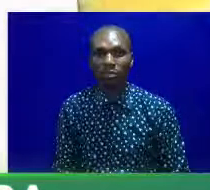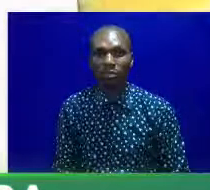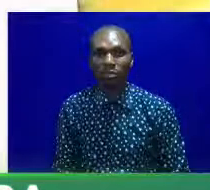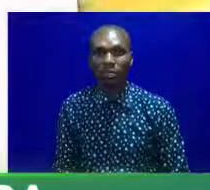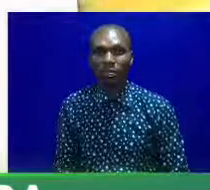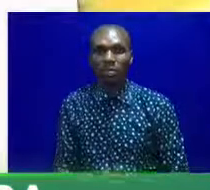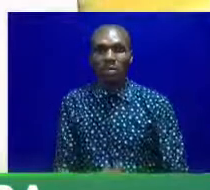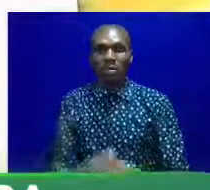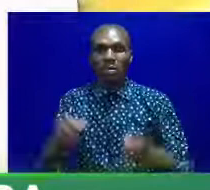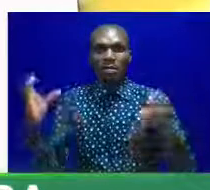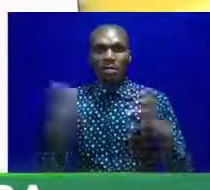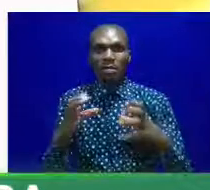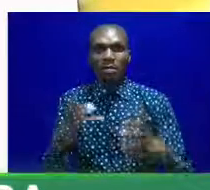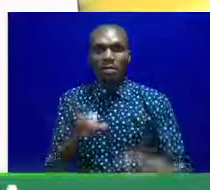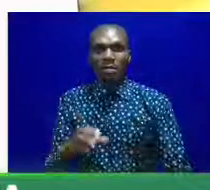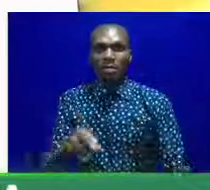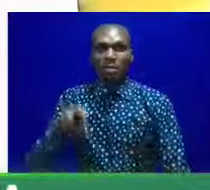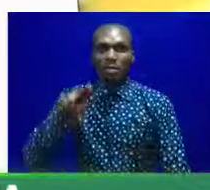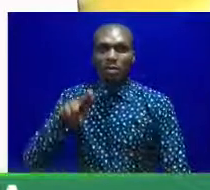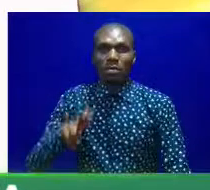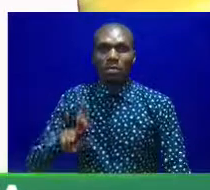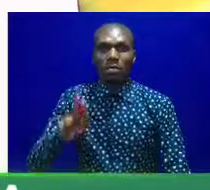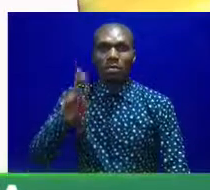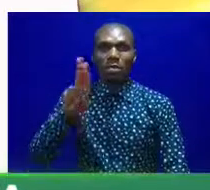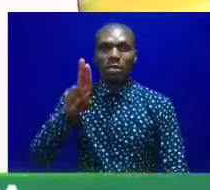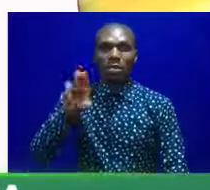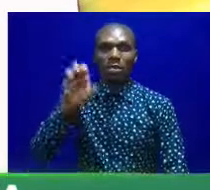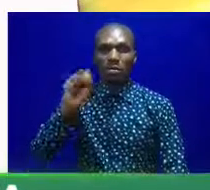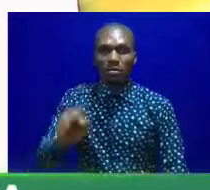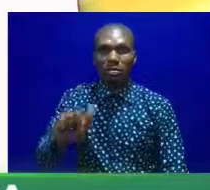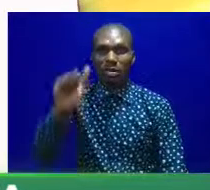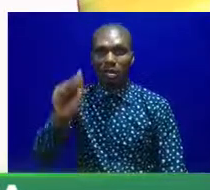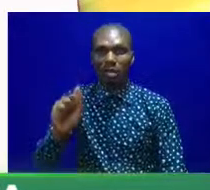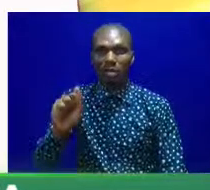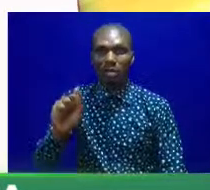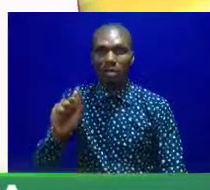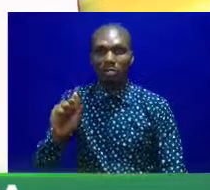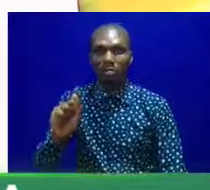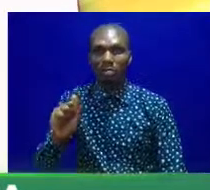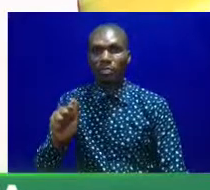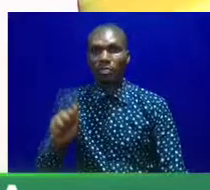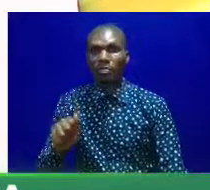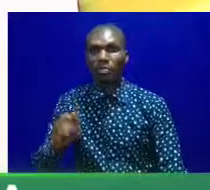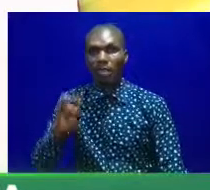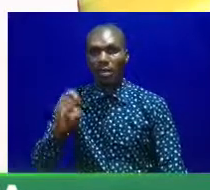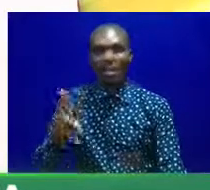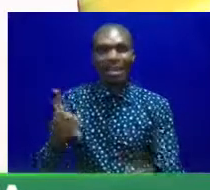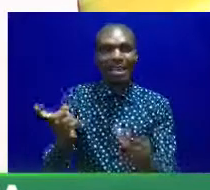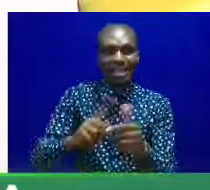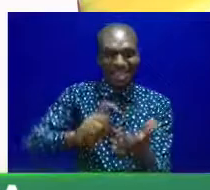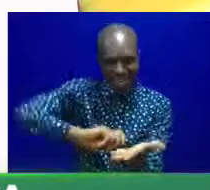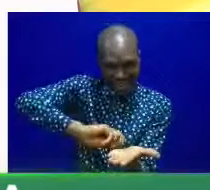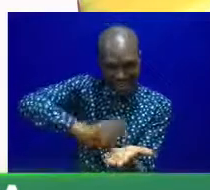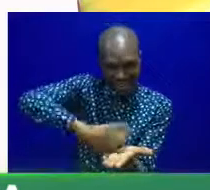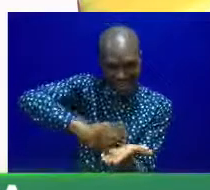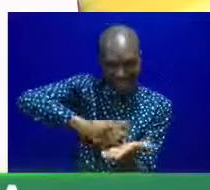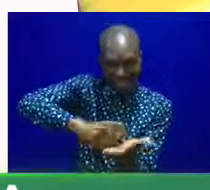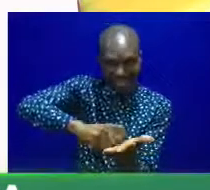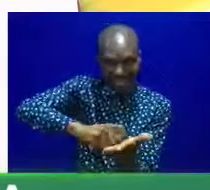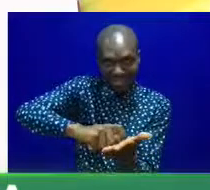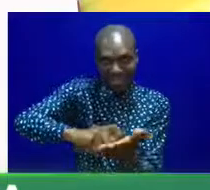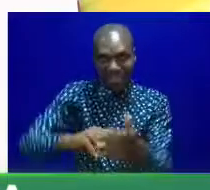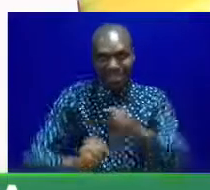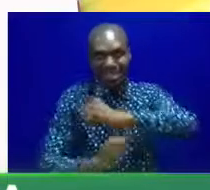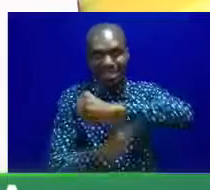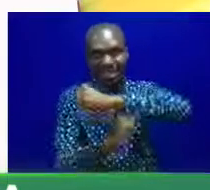Ekiombe kia United States Agency for International Development Gusii USAID nigo kia rikirebo ya sponsorship